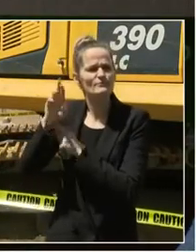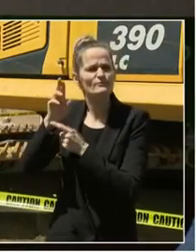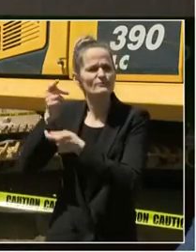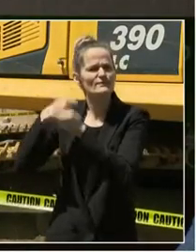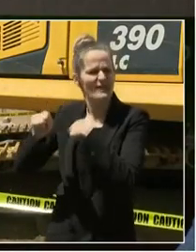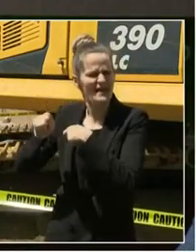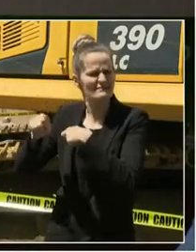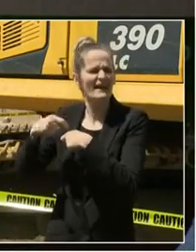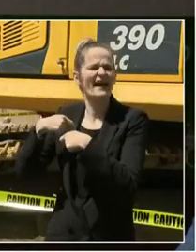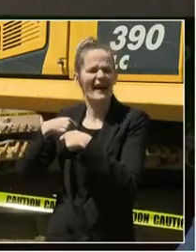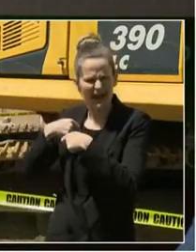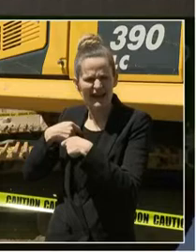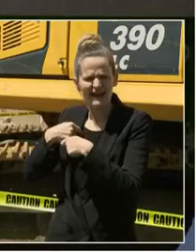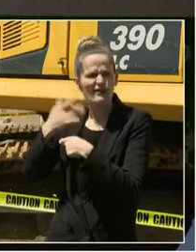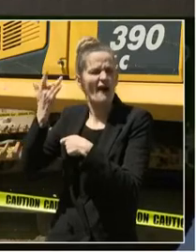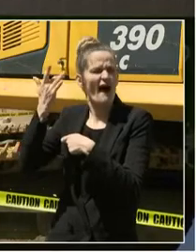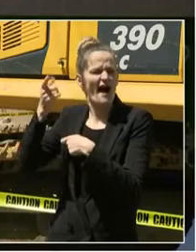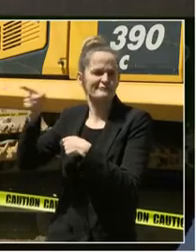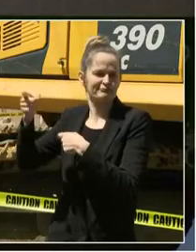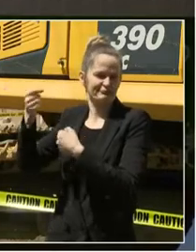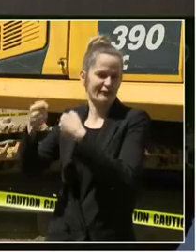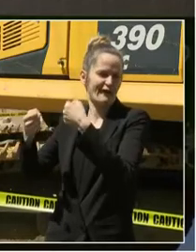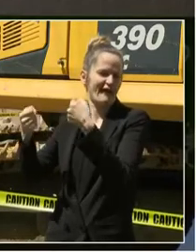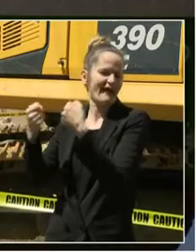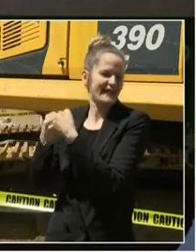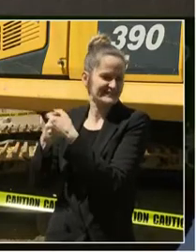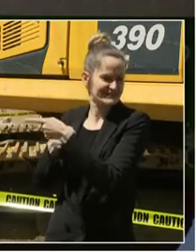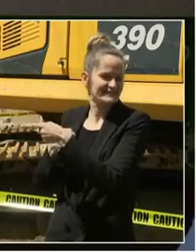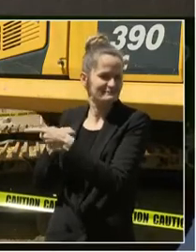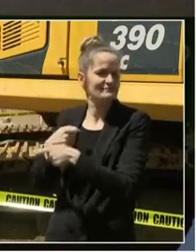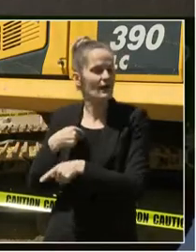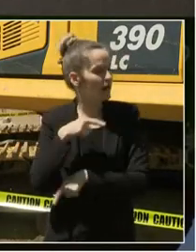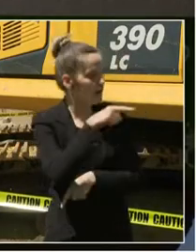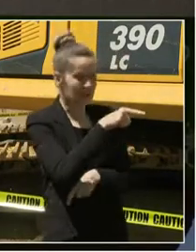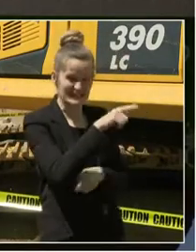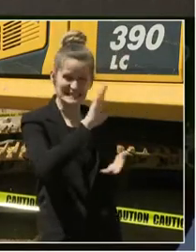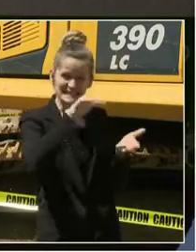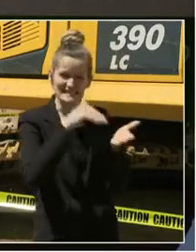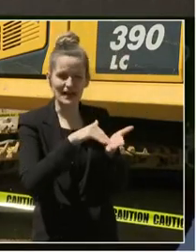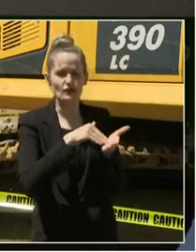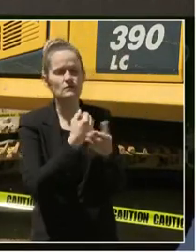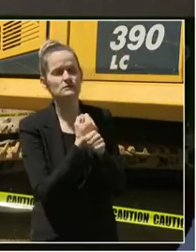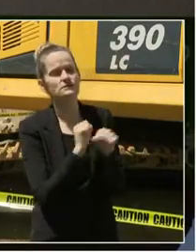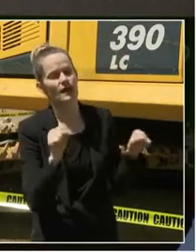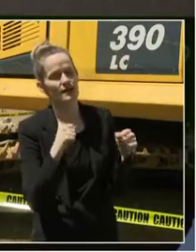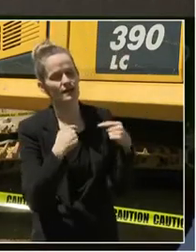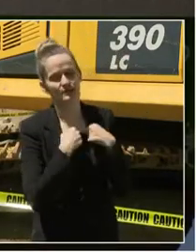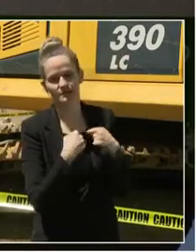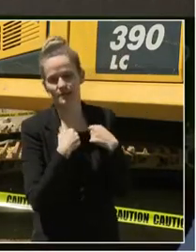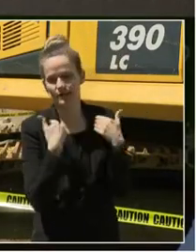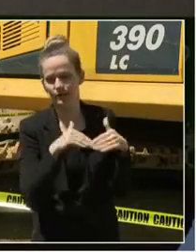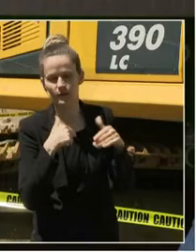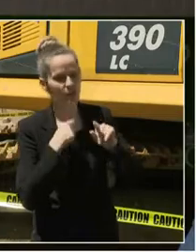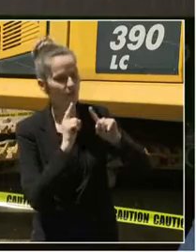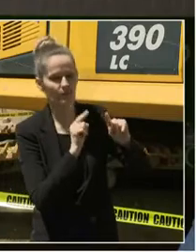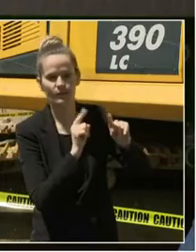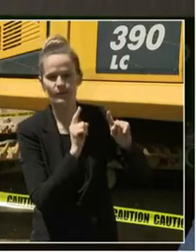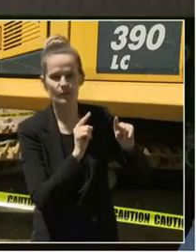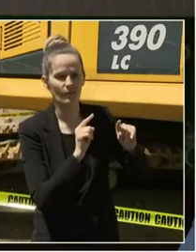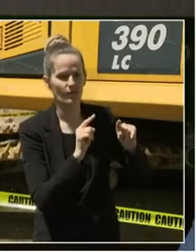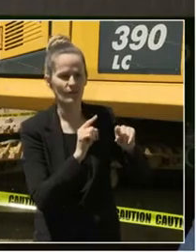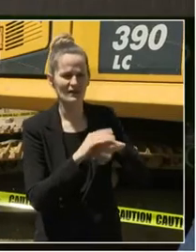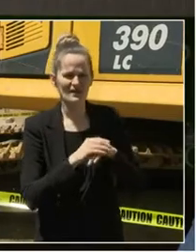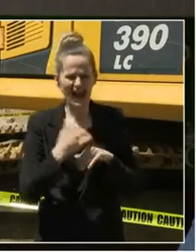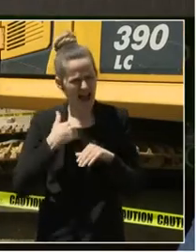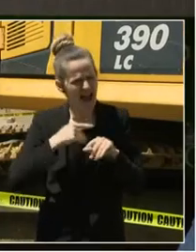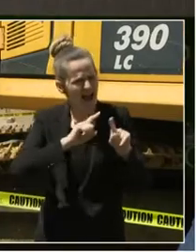accident. And this center has been my saving grace in many ways. I also lost my son